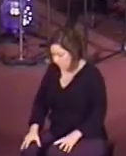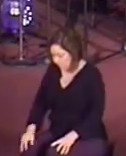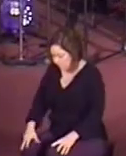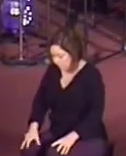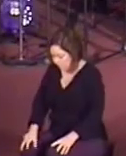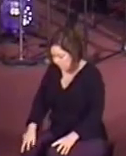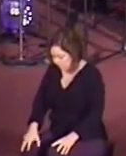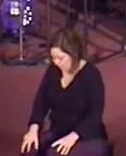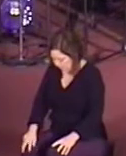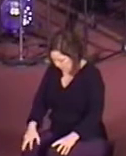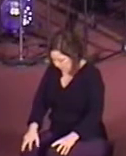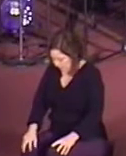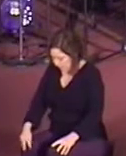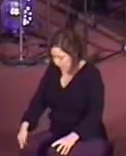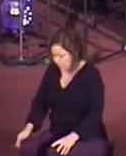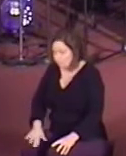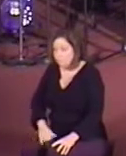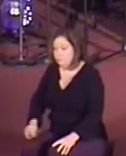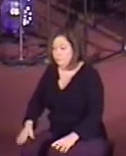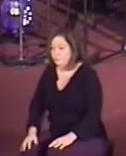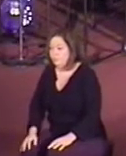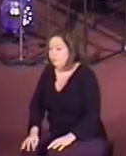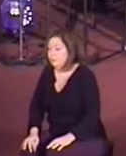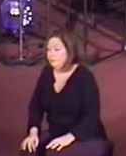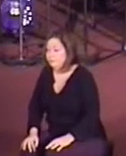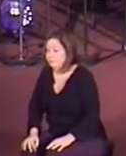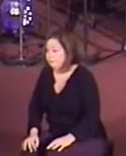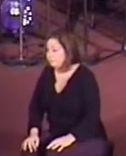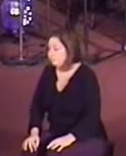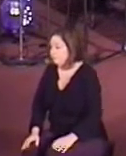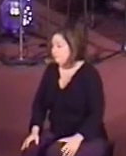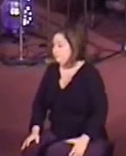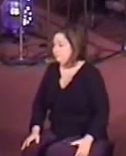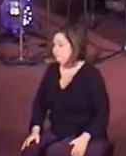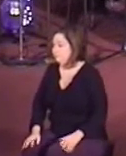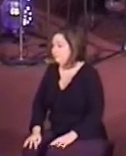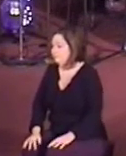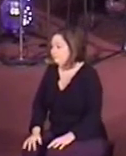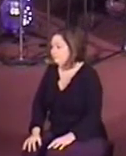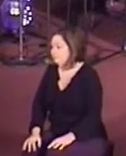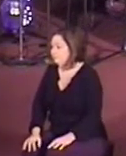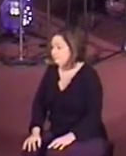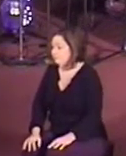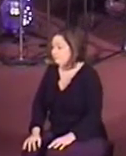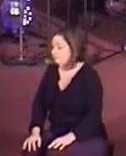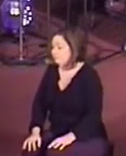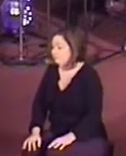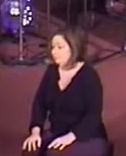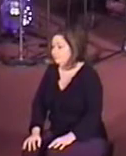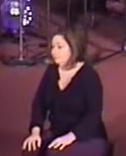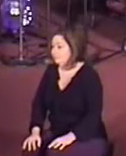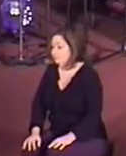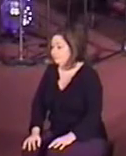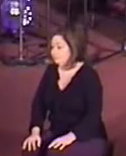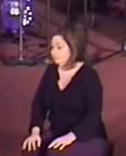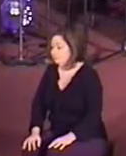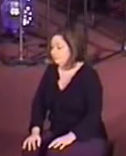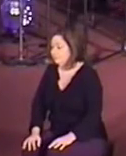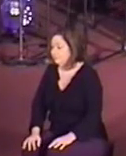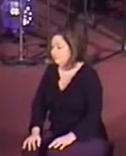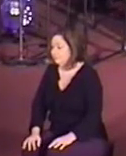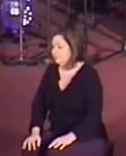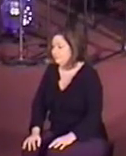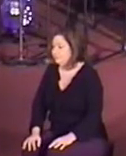interpretation, since all the wise men of my kingdom are not able to make known to me the interpretation, but you are able, for the spirit of the